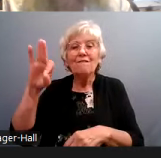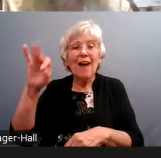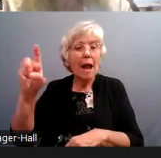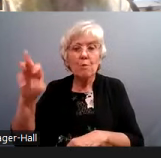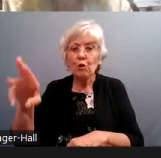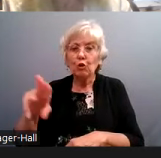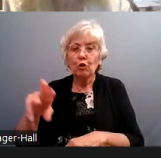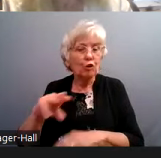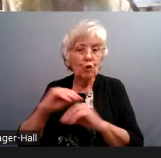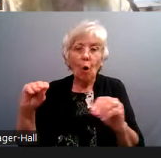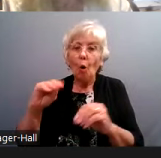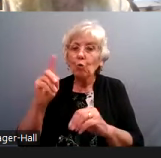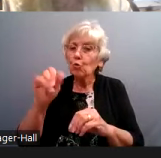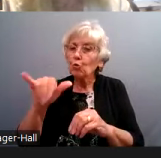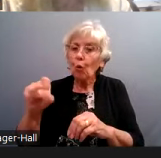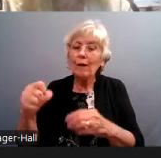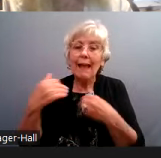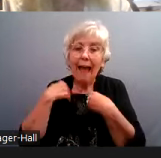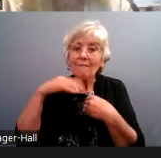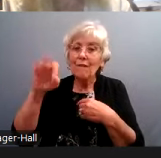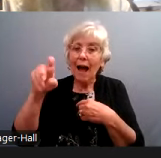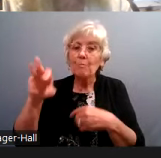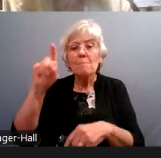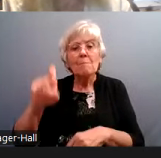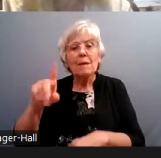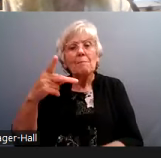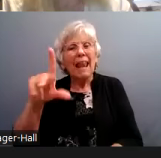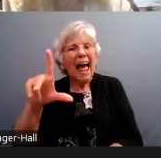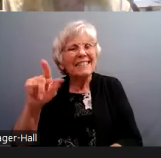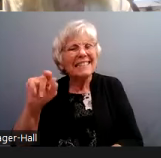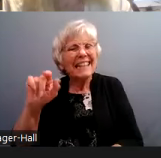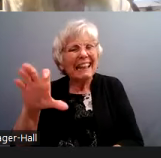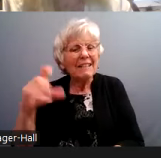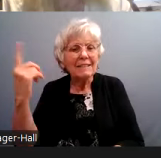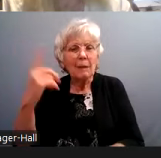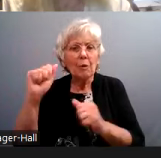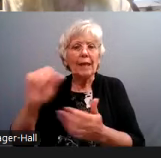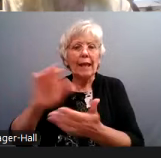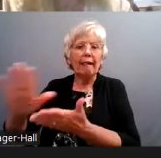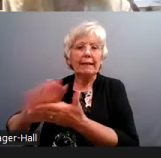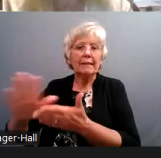toys. It has to be plastic or something that can be cleanable.